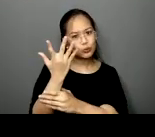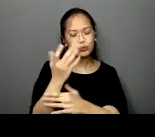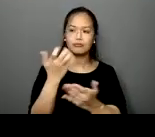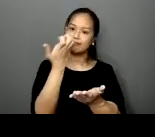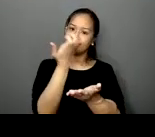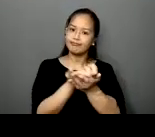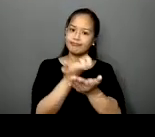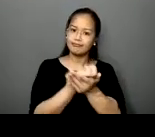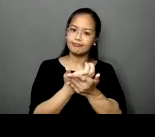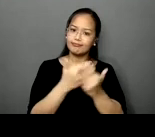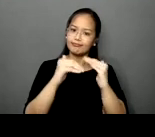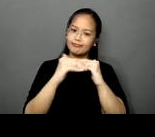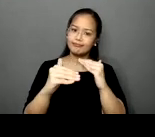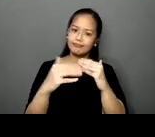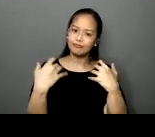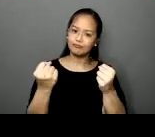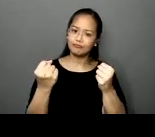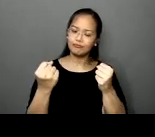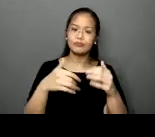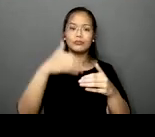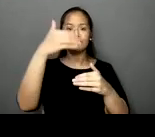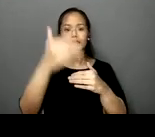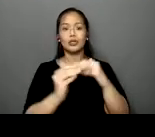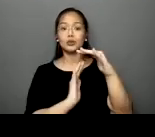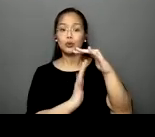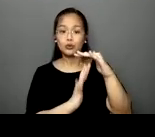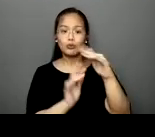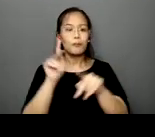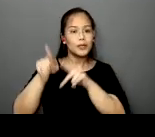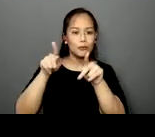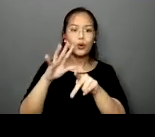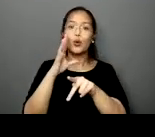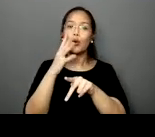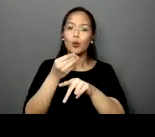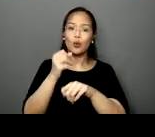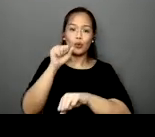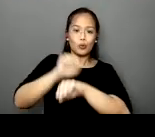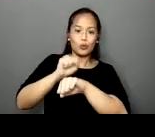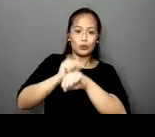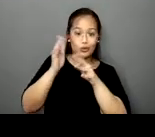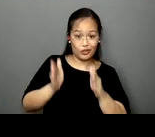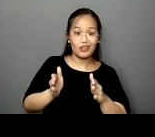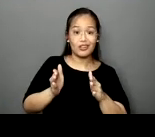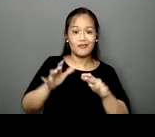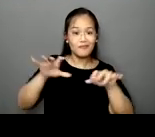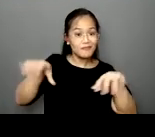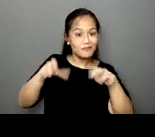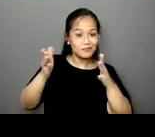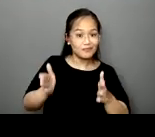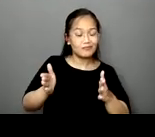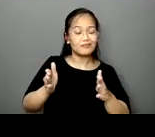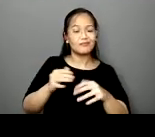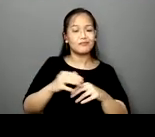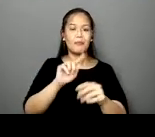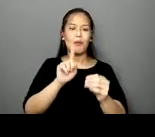economic viability. They look also at their customers and the people that work in their brand in terms of their social aspect.